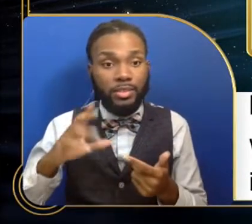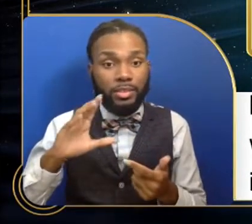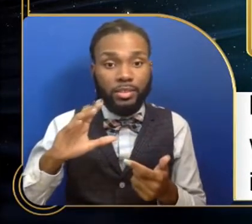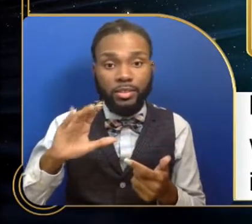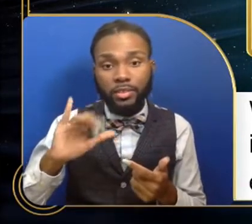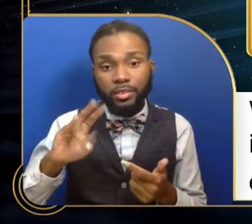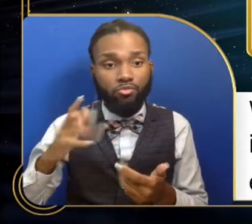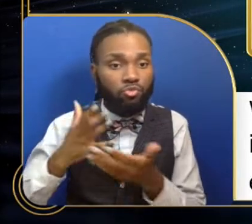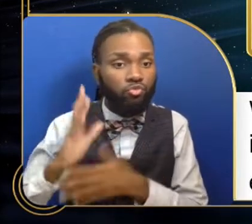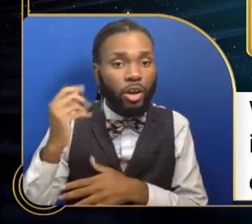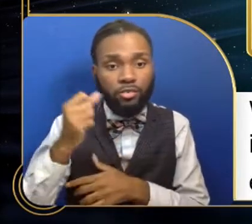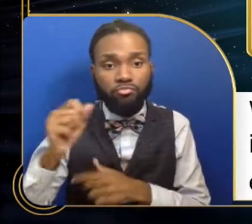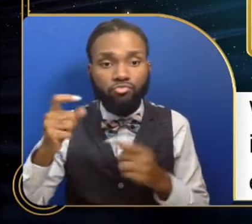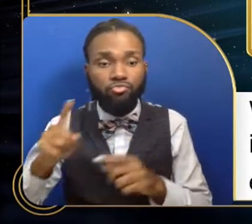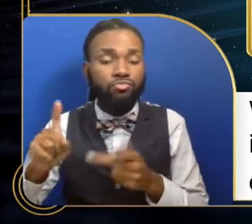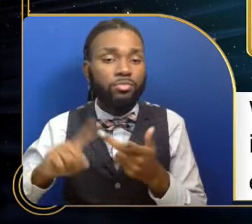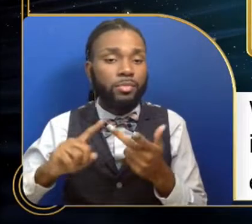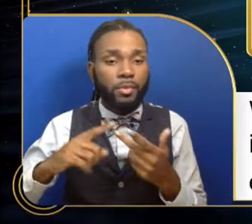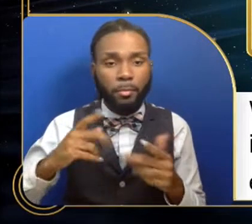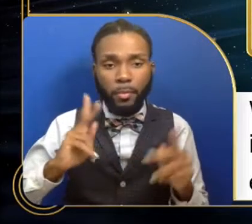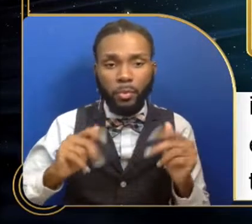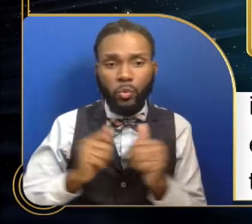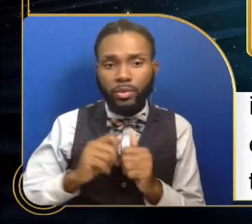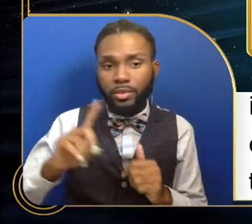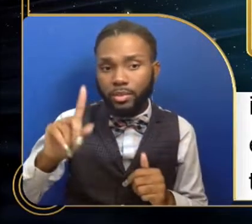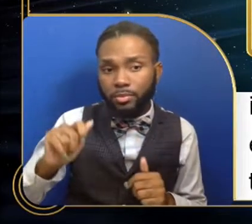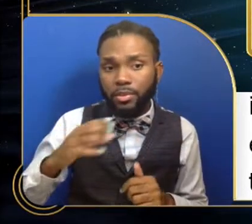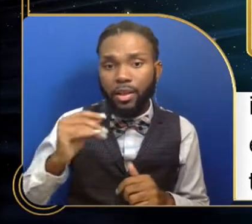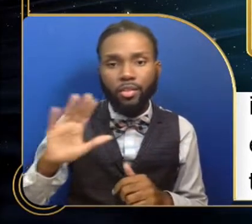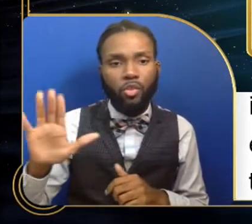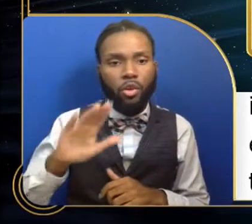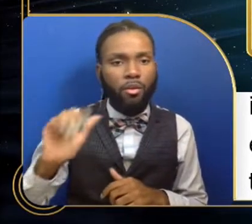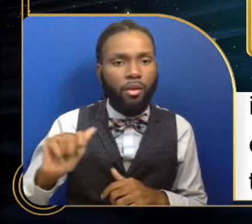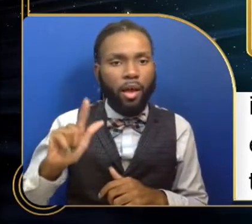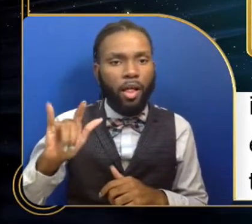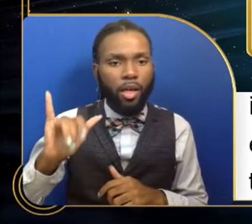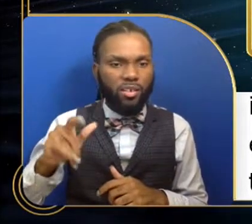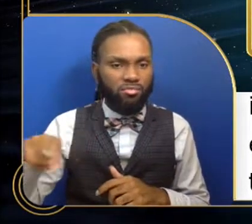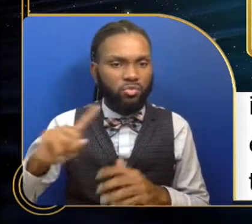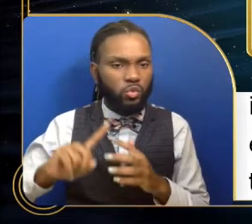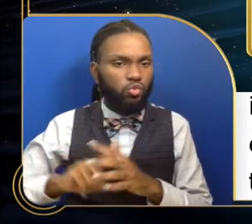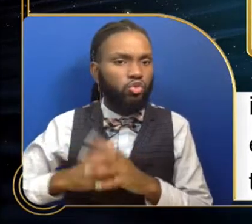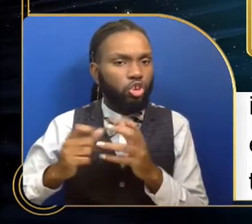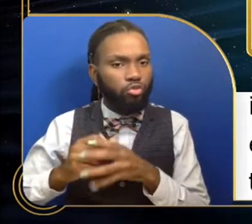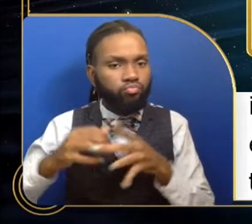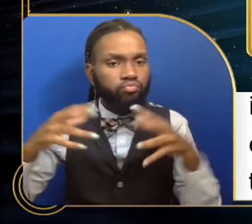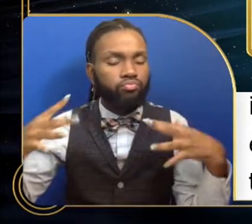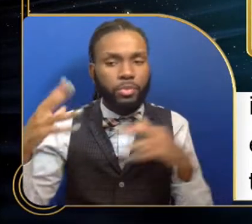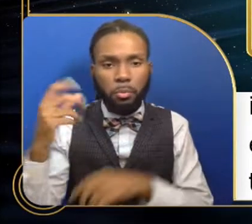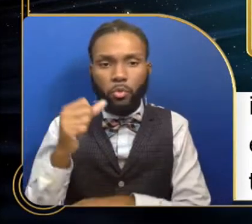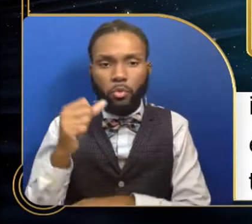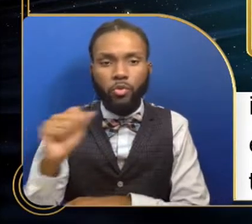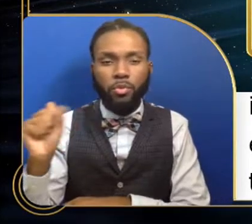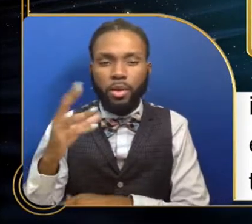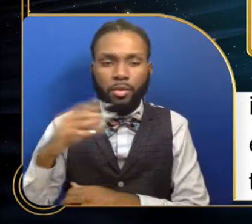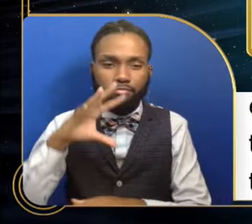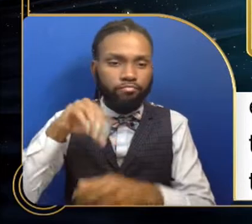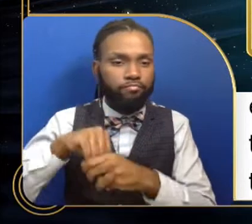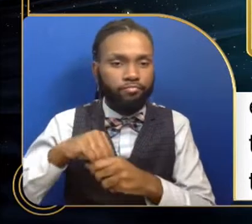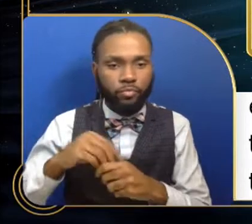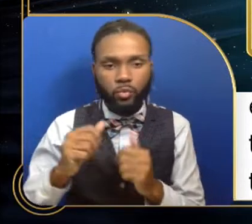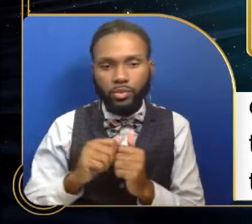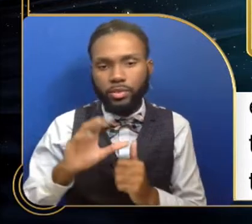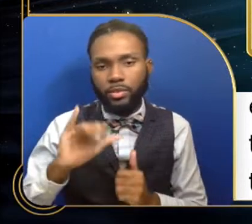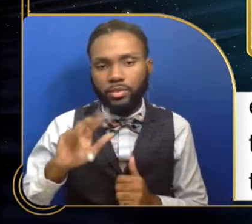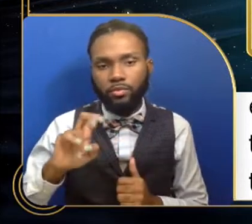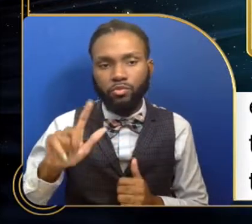mental disabilities and their allies kind of began to develop a movement and become part of the civil rights movement.